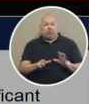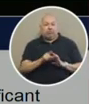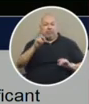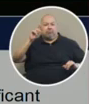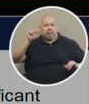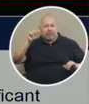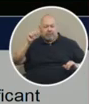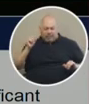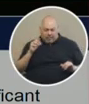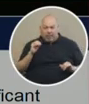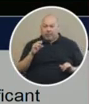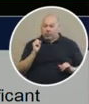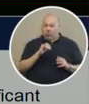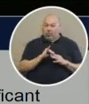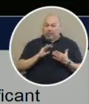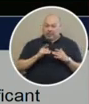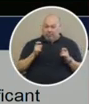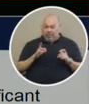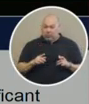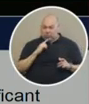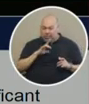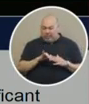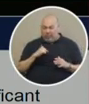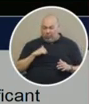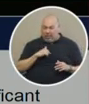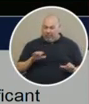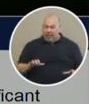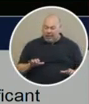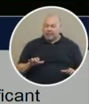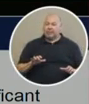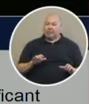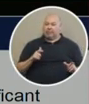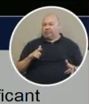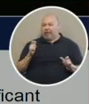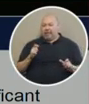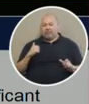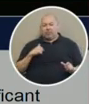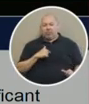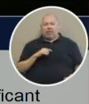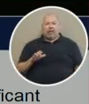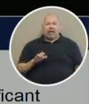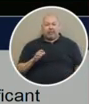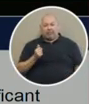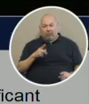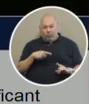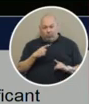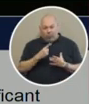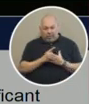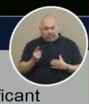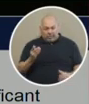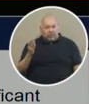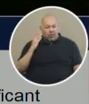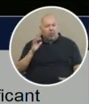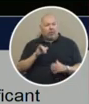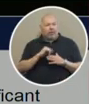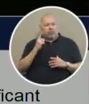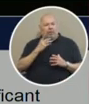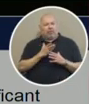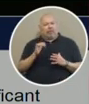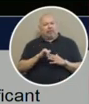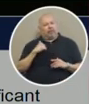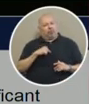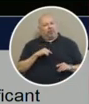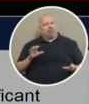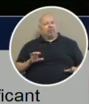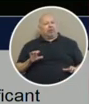immediately. So the city manager mentioned that we've acted quickly, we acted several weeks ago. That was one of the things that